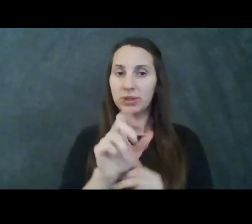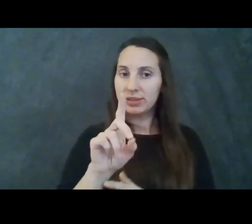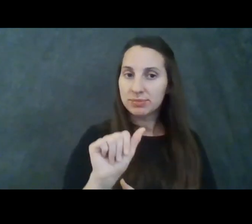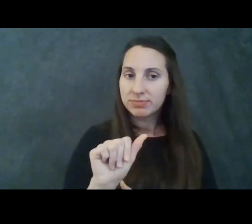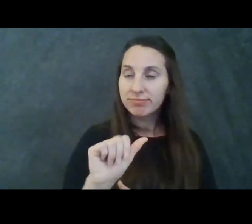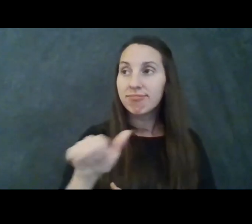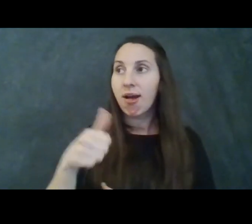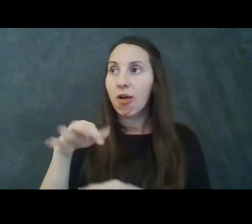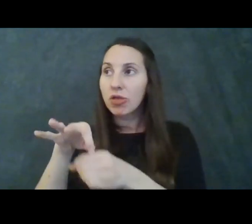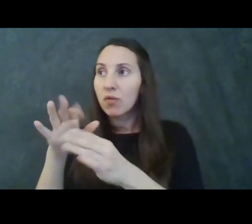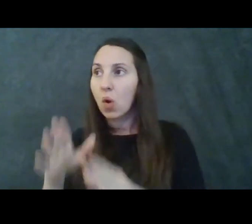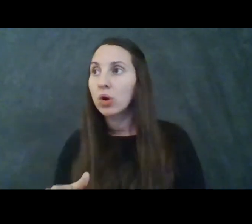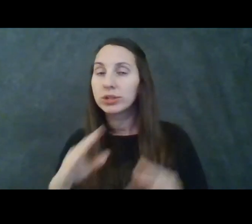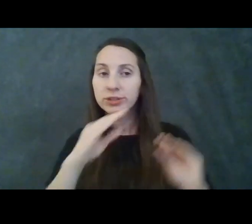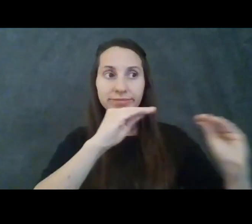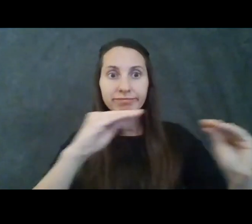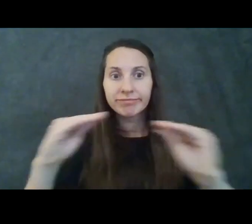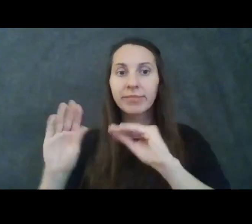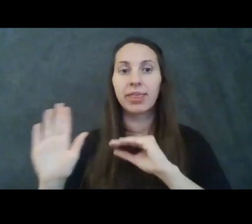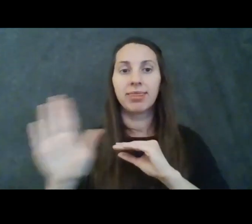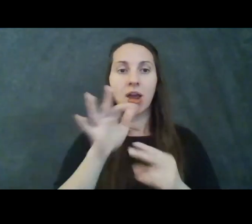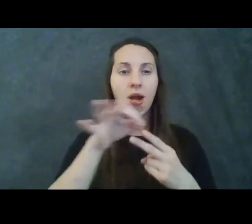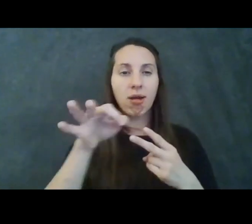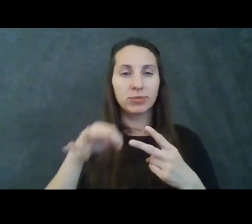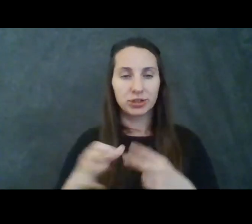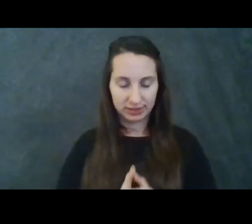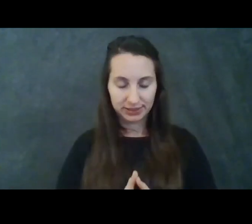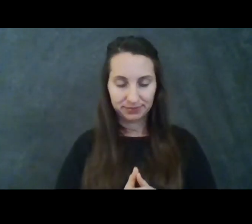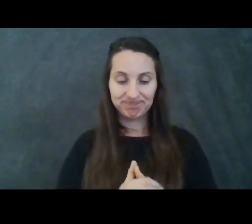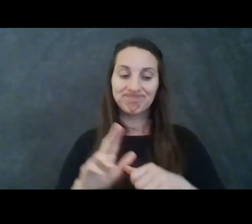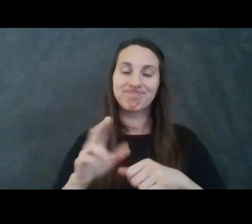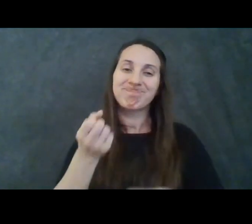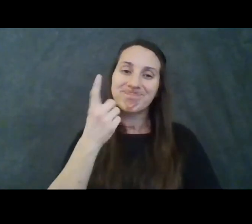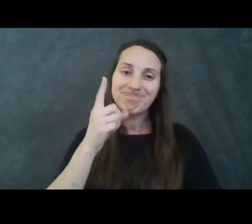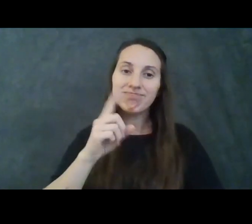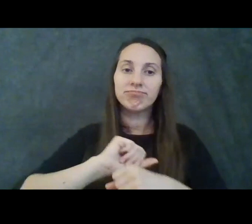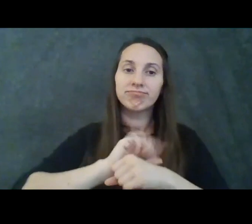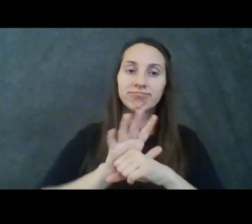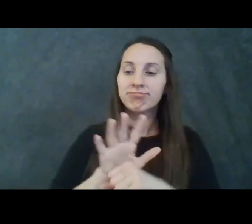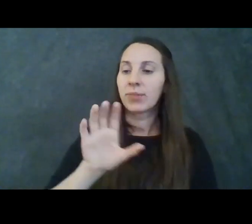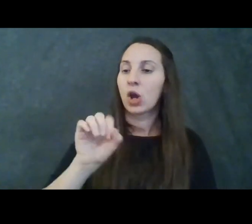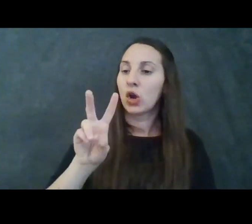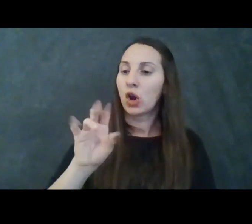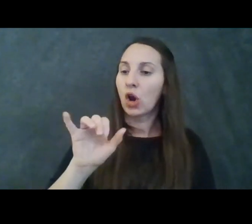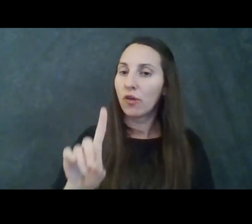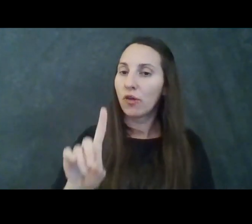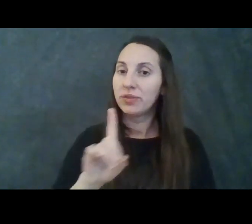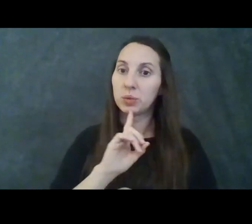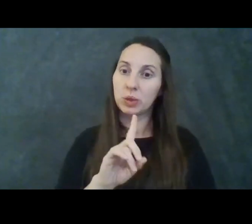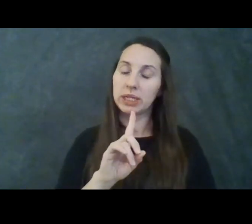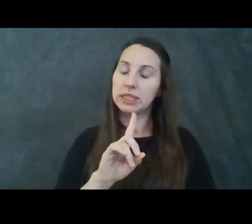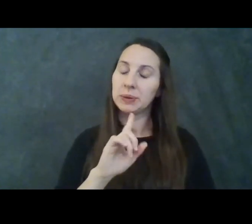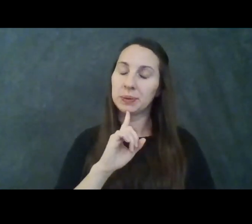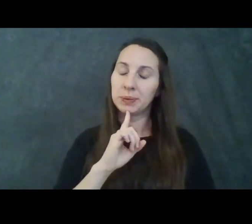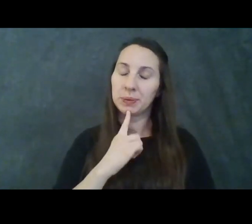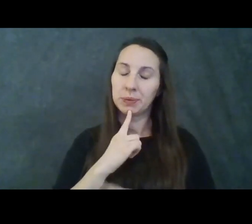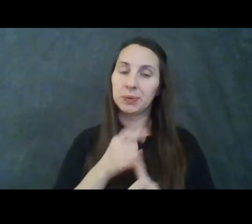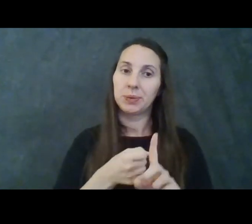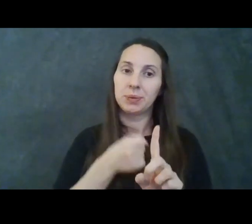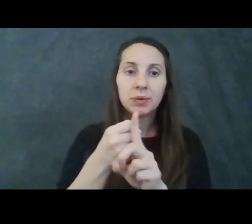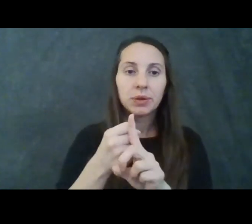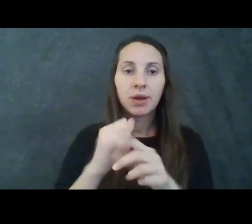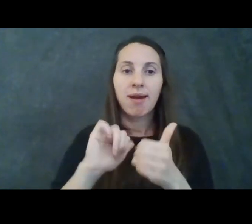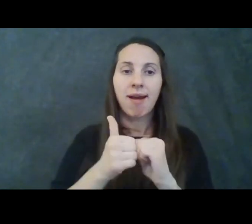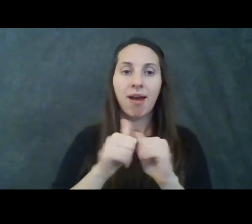them on what their options are. Of course, the pandemic has severely impacted how we get the word out. However, we